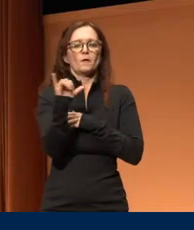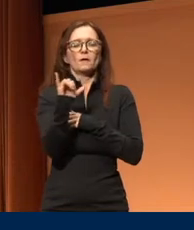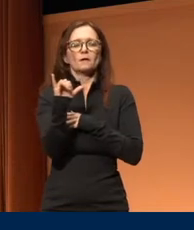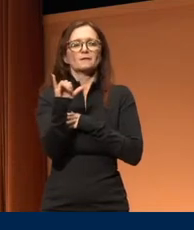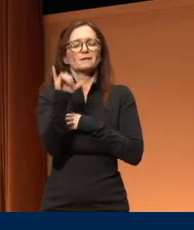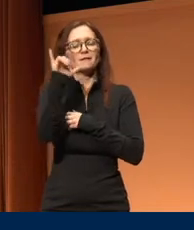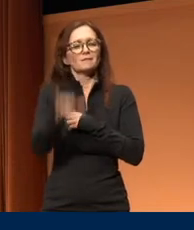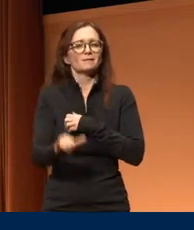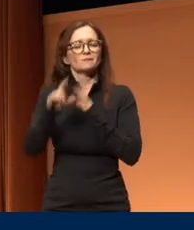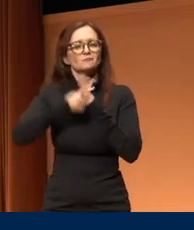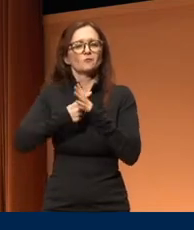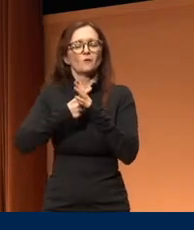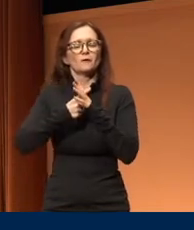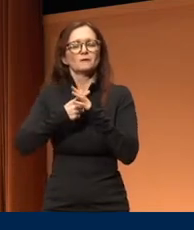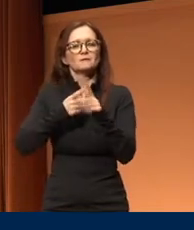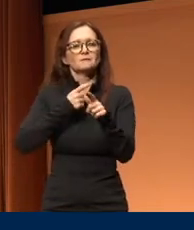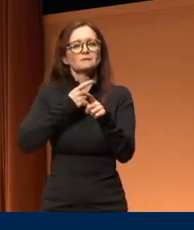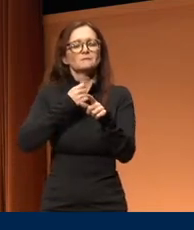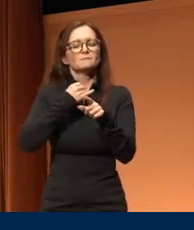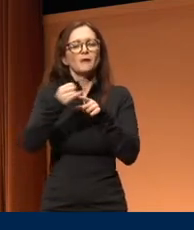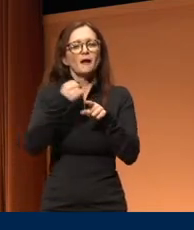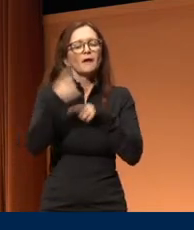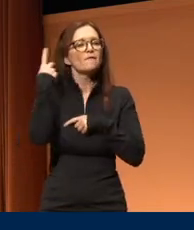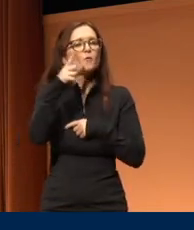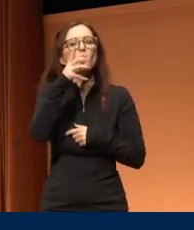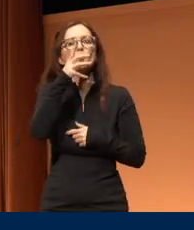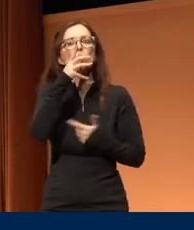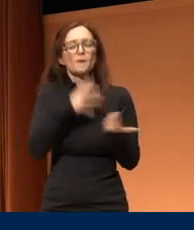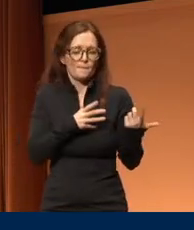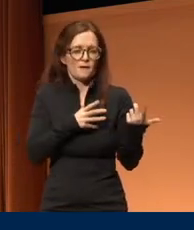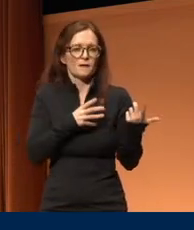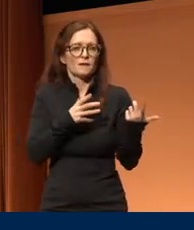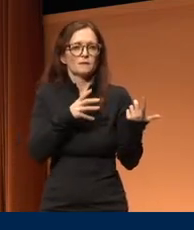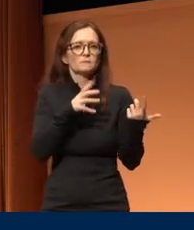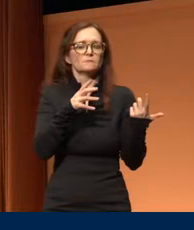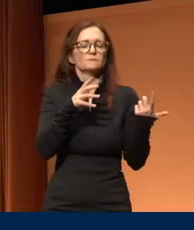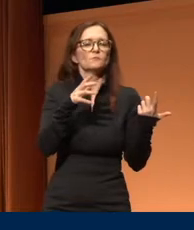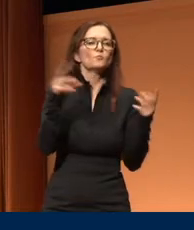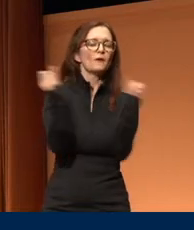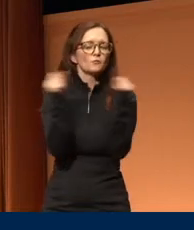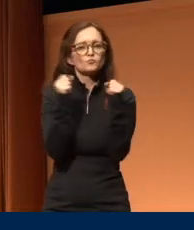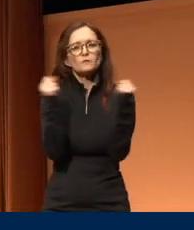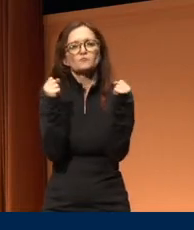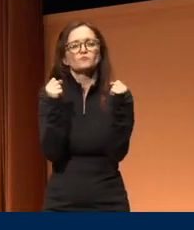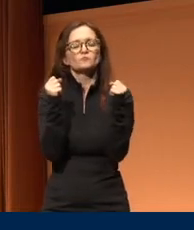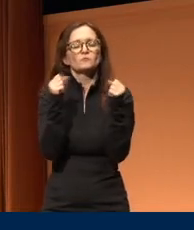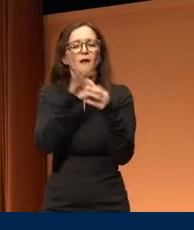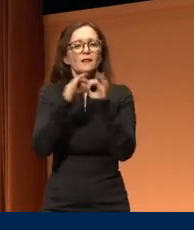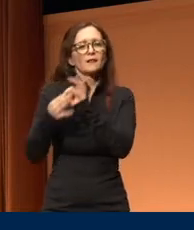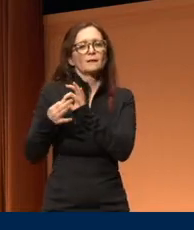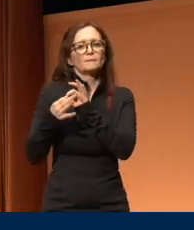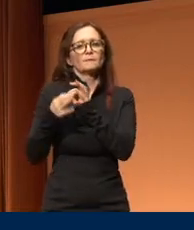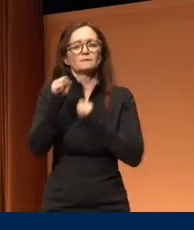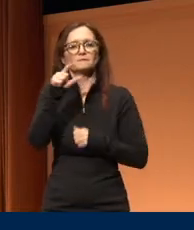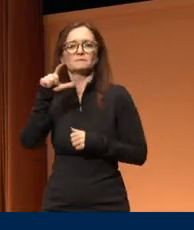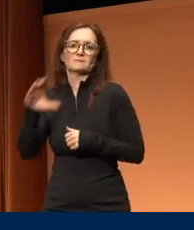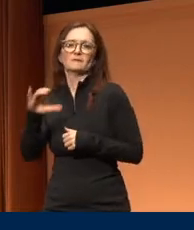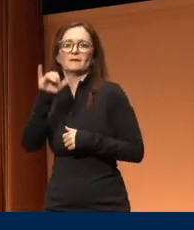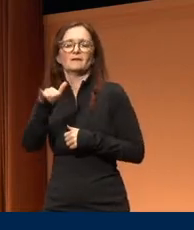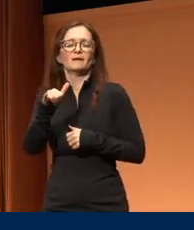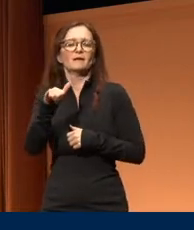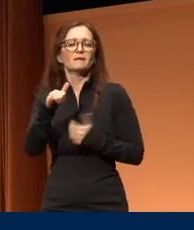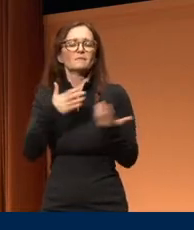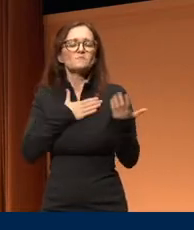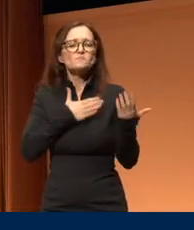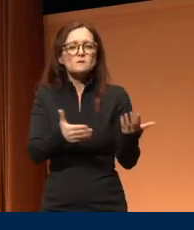medals for the 2002 Winter Olympics in Salt Lake City. The Tanners were generous